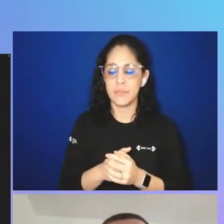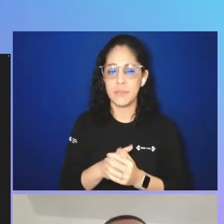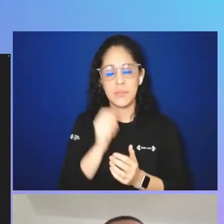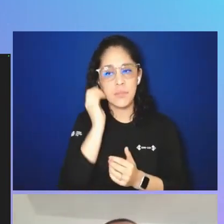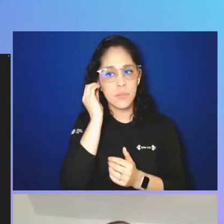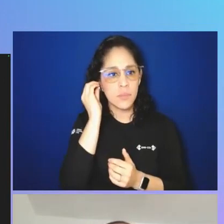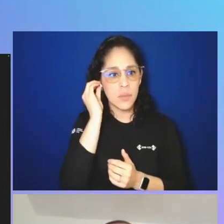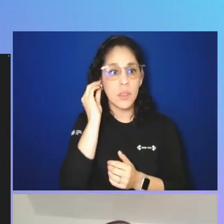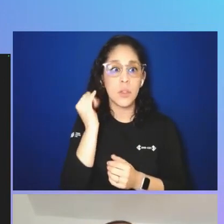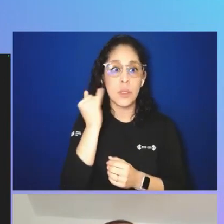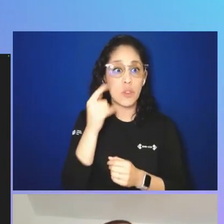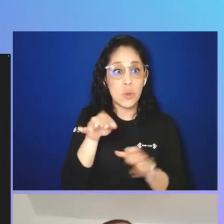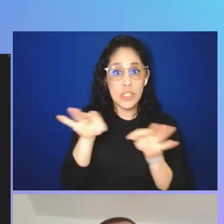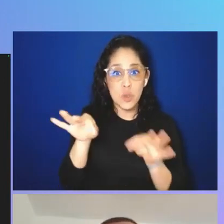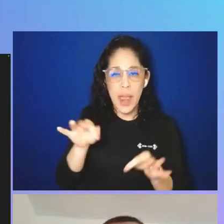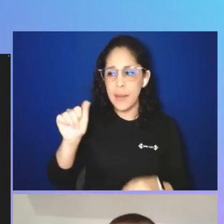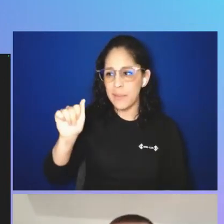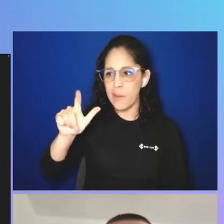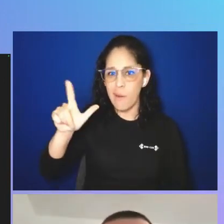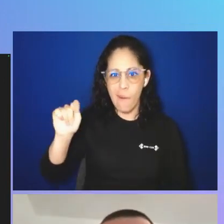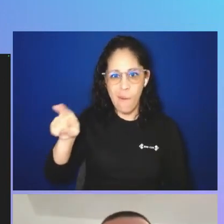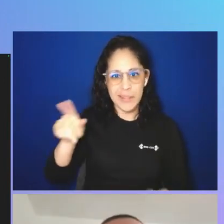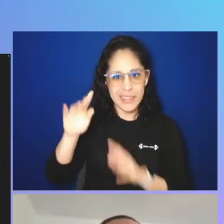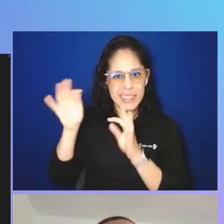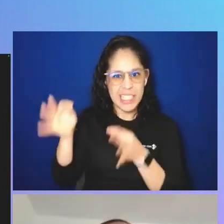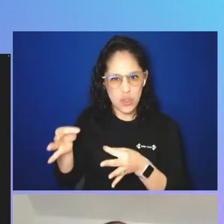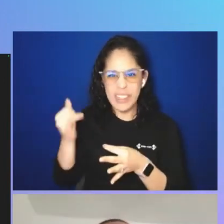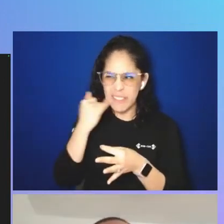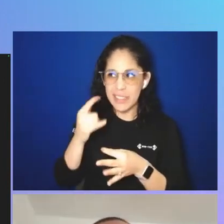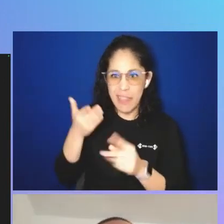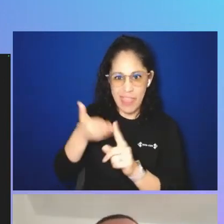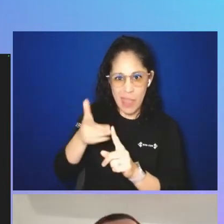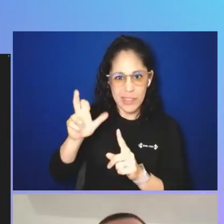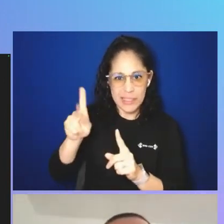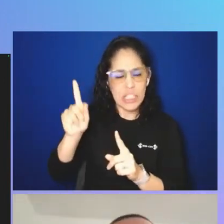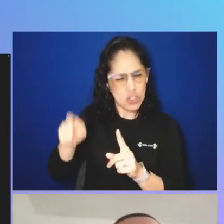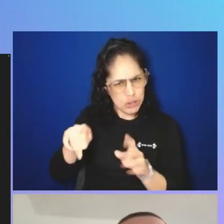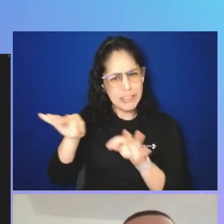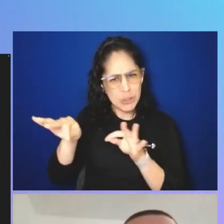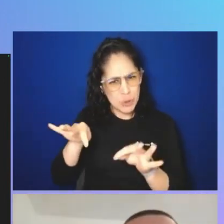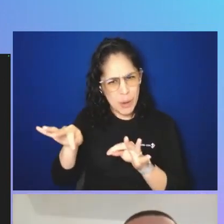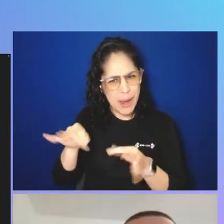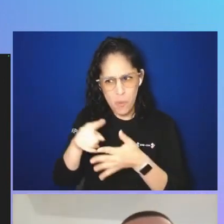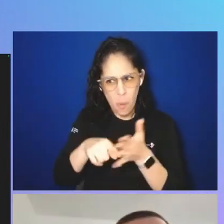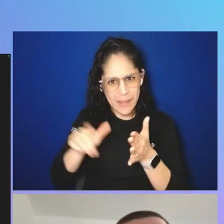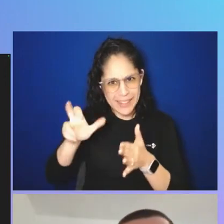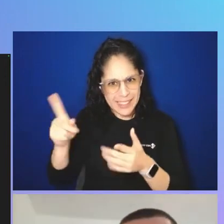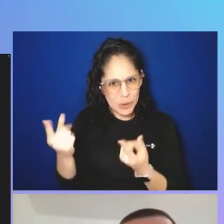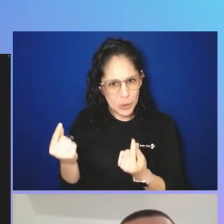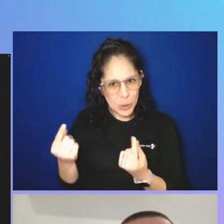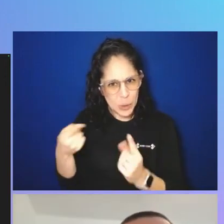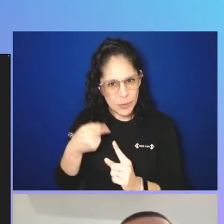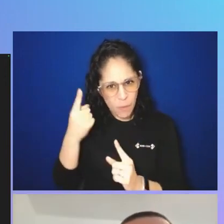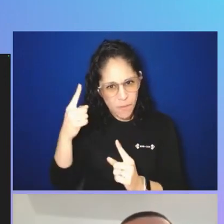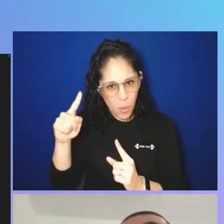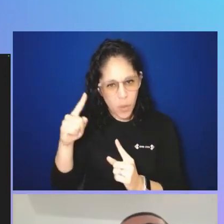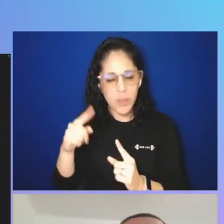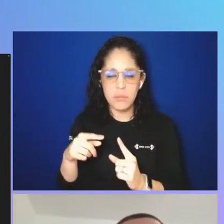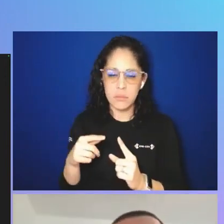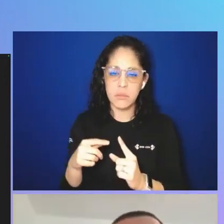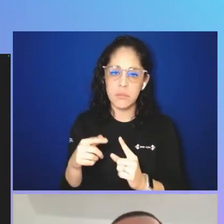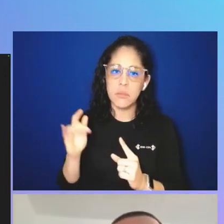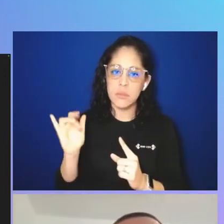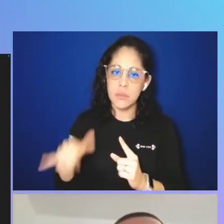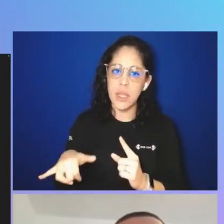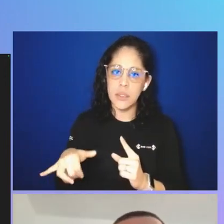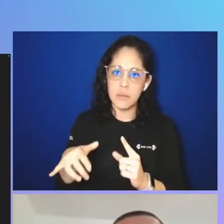alt decision tree, and that's one of the one. If it's in a link, then it should describe what the link is doing. That's one of those